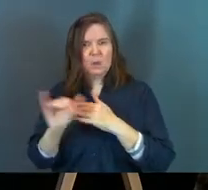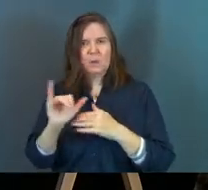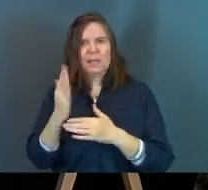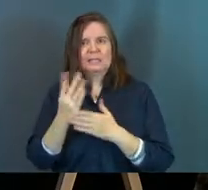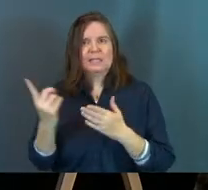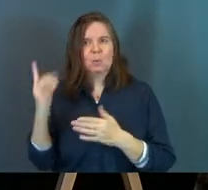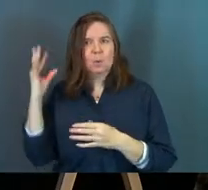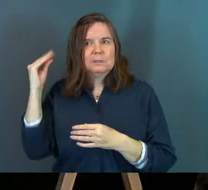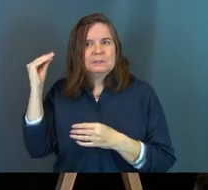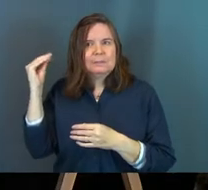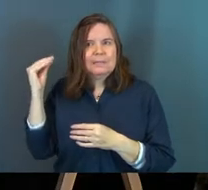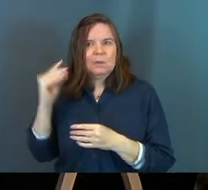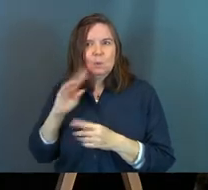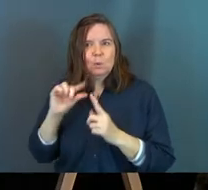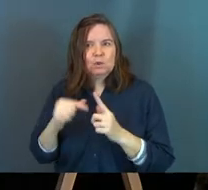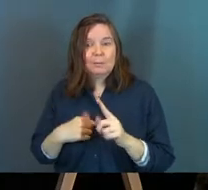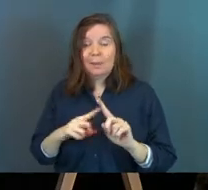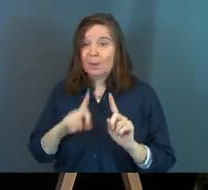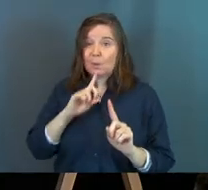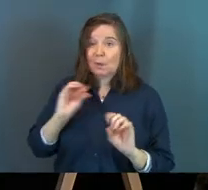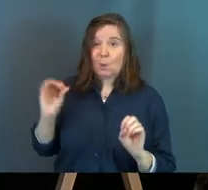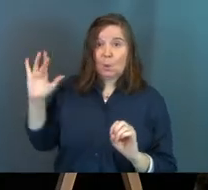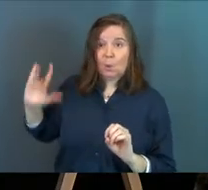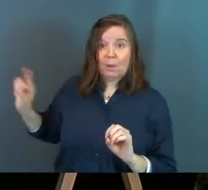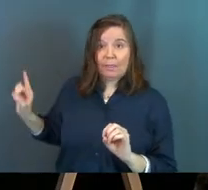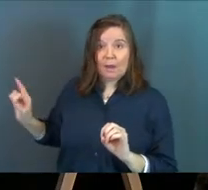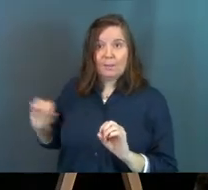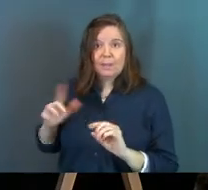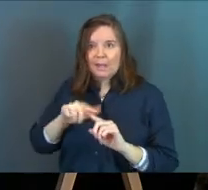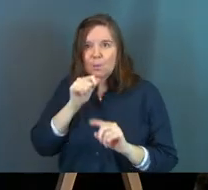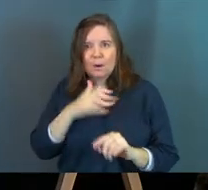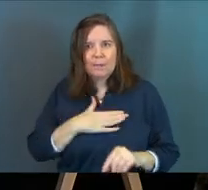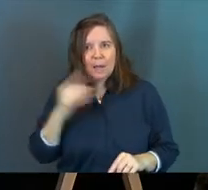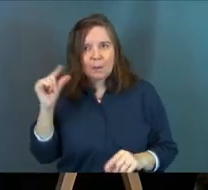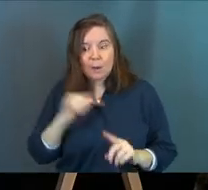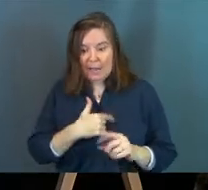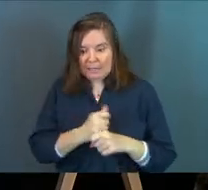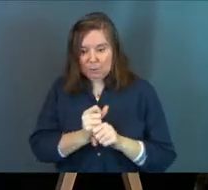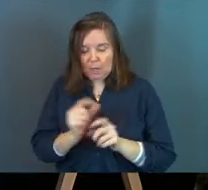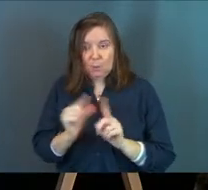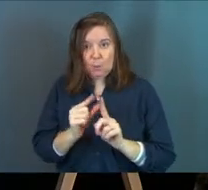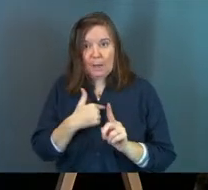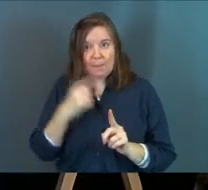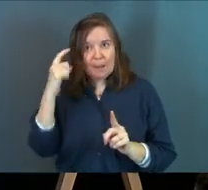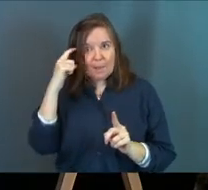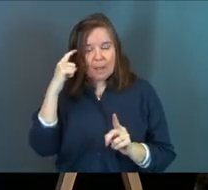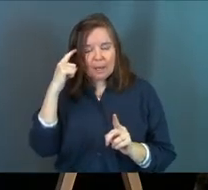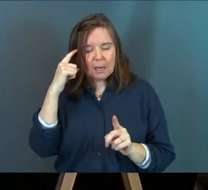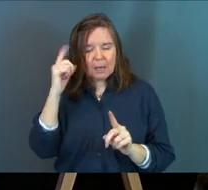like somebody was speaking words to me. And they weren't my words, and I didn't create the words in my